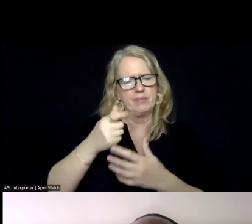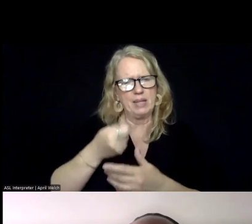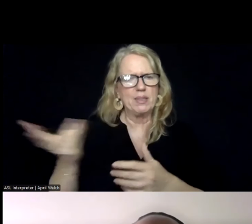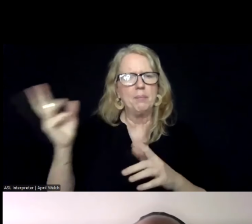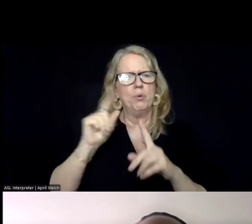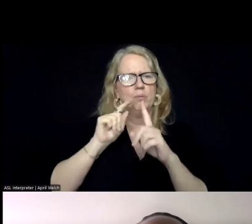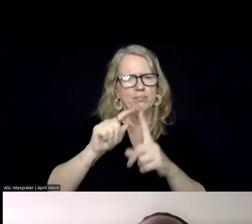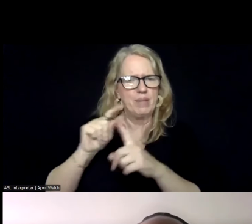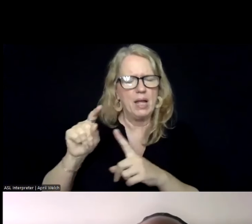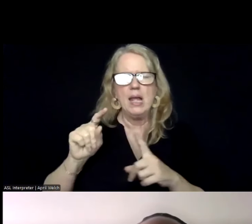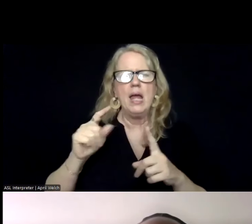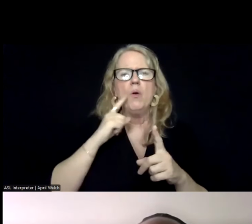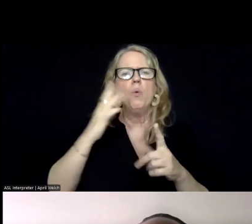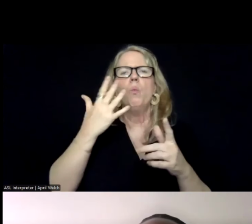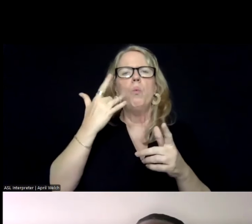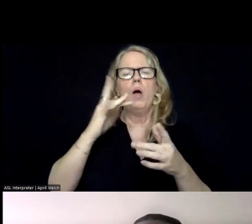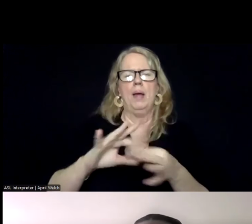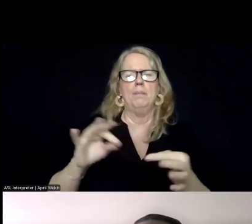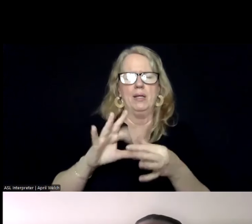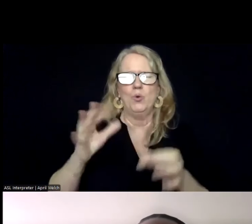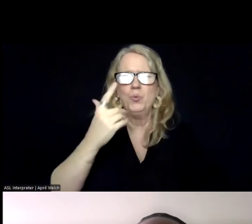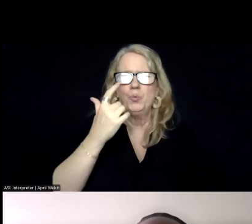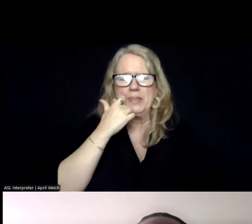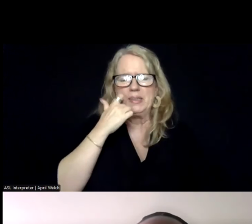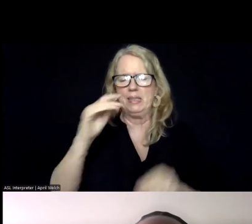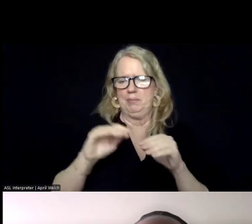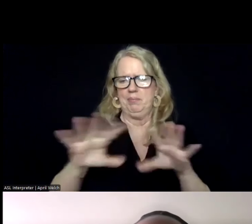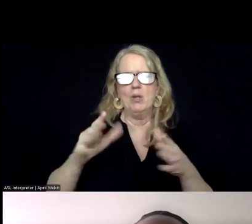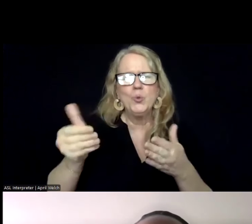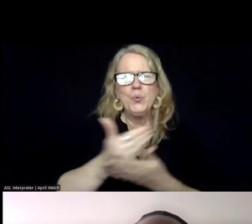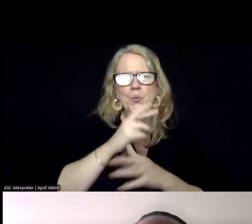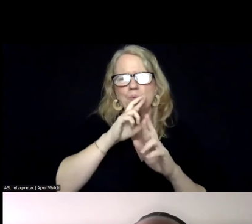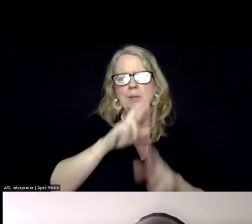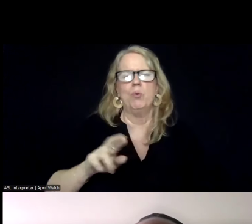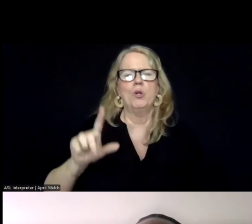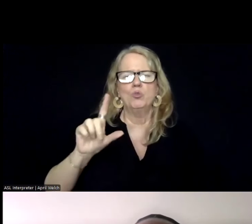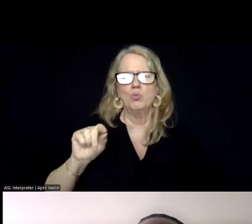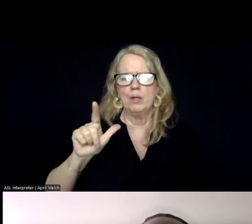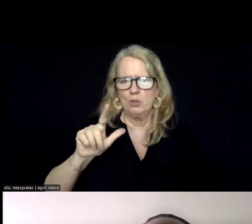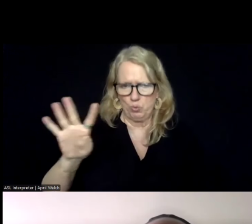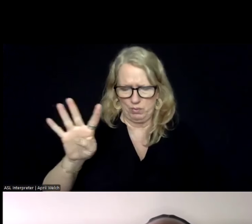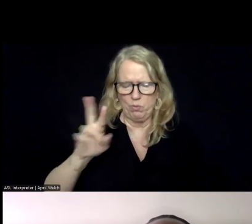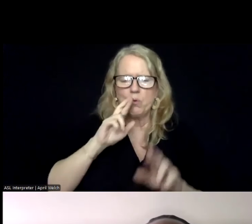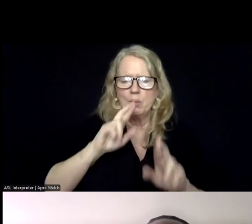elements, and I'm mentioning this because we actually have just released a new report, a 2024 report